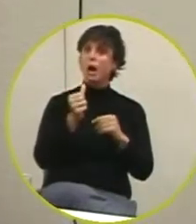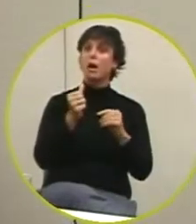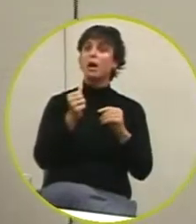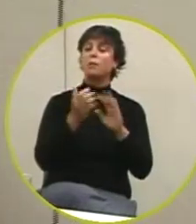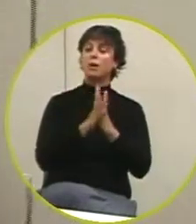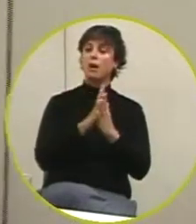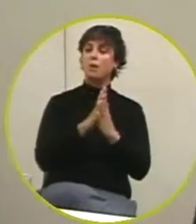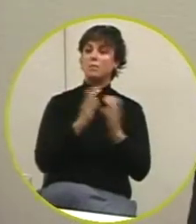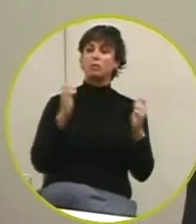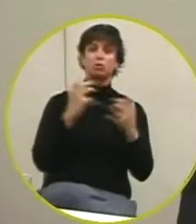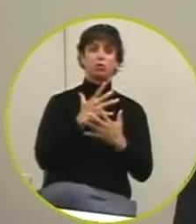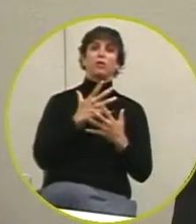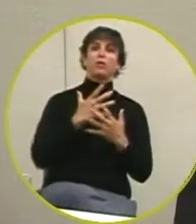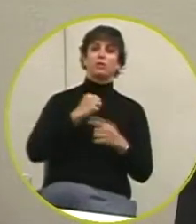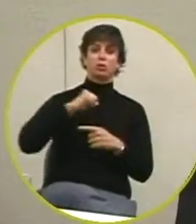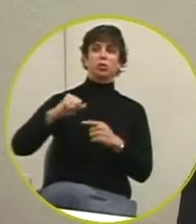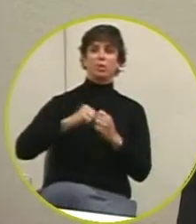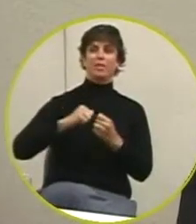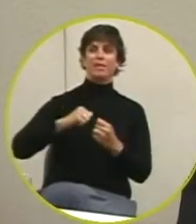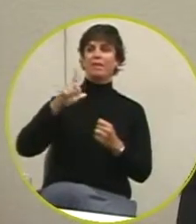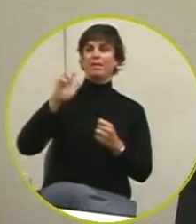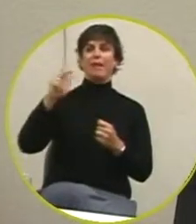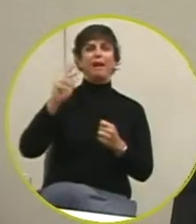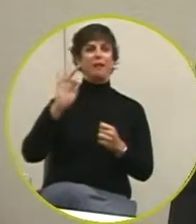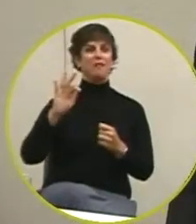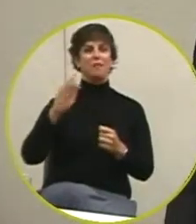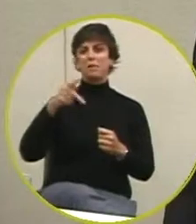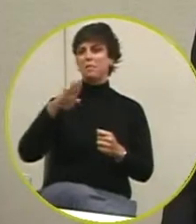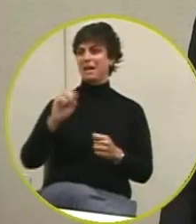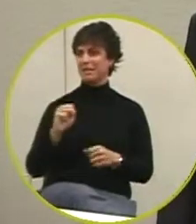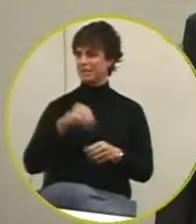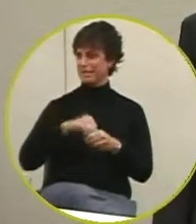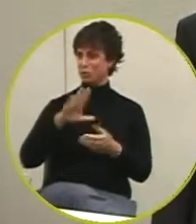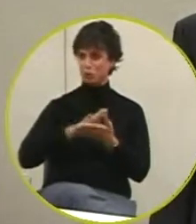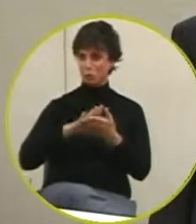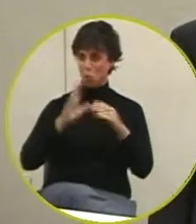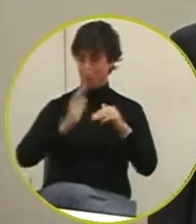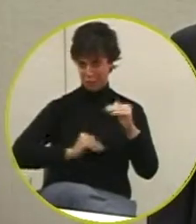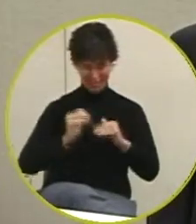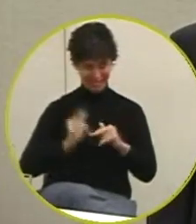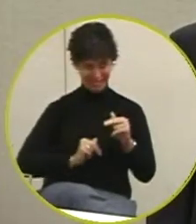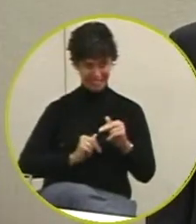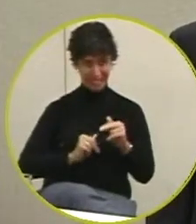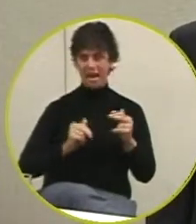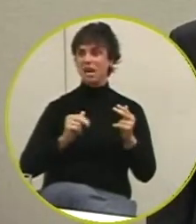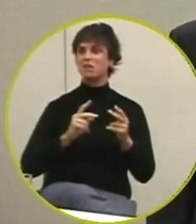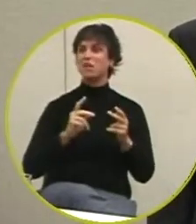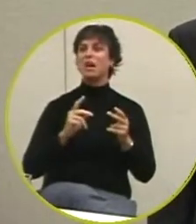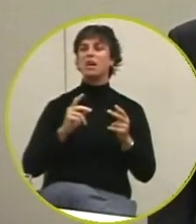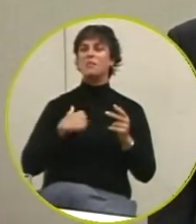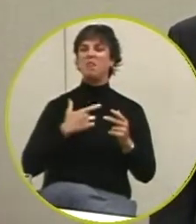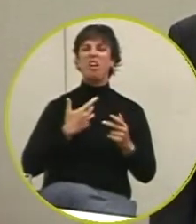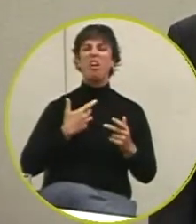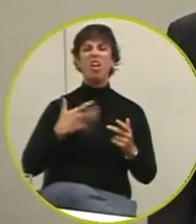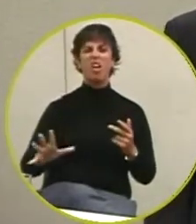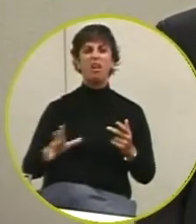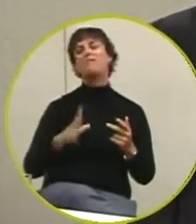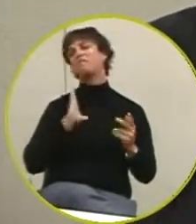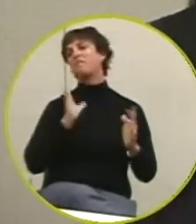by the lack of PBS in your school building to where you don't do it in your classroom.